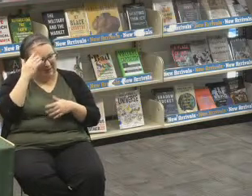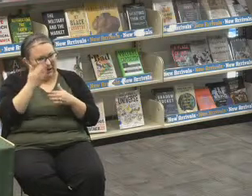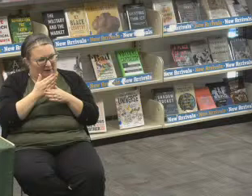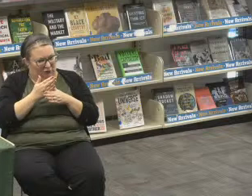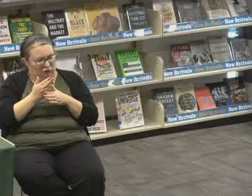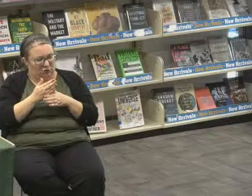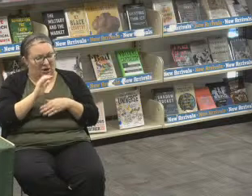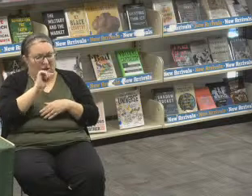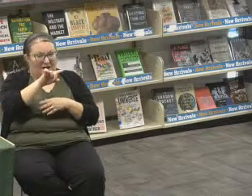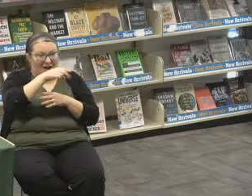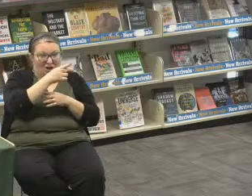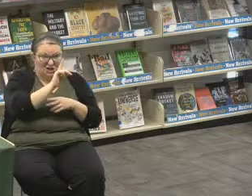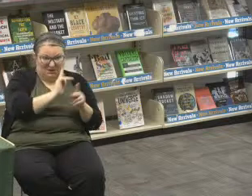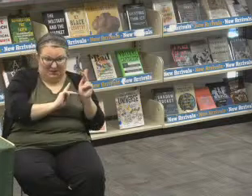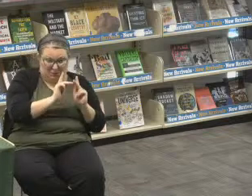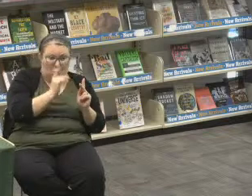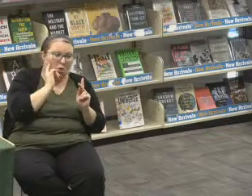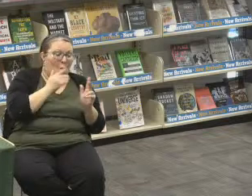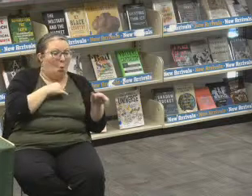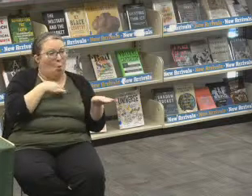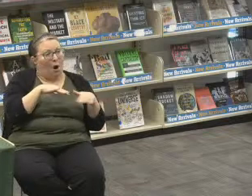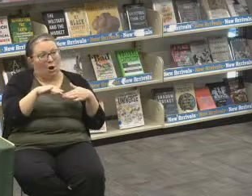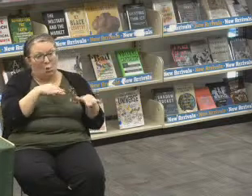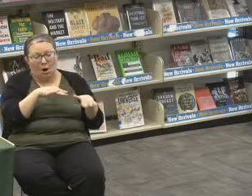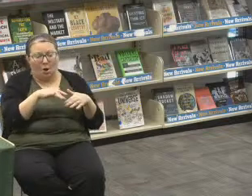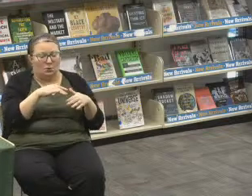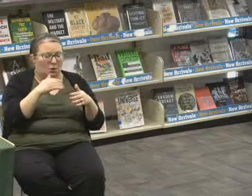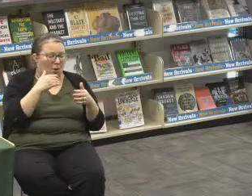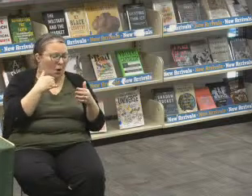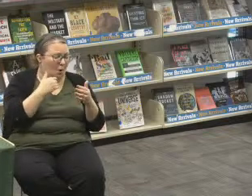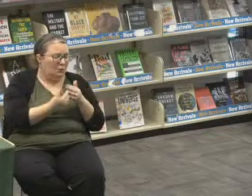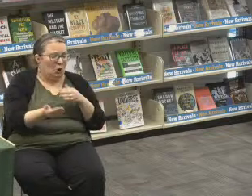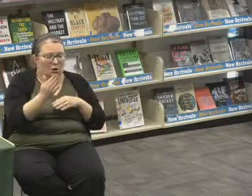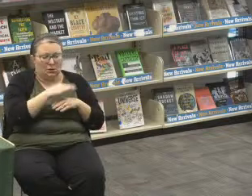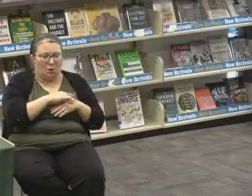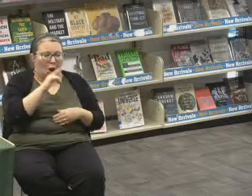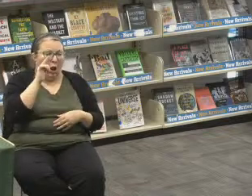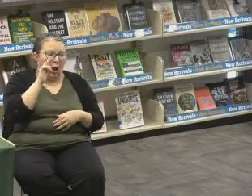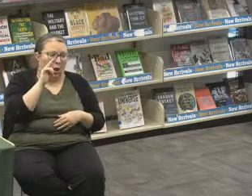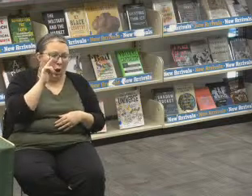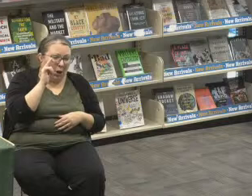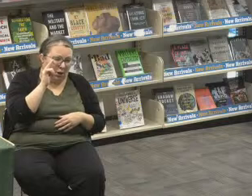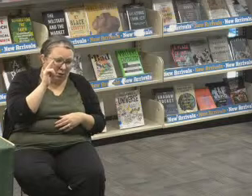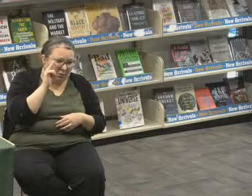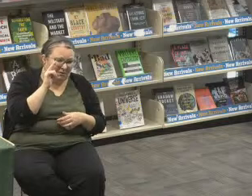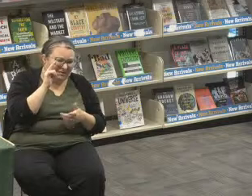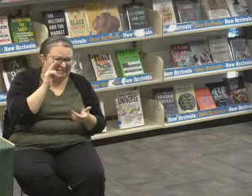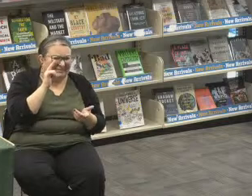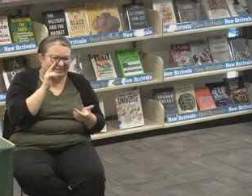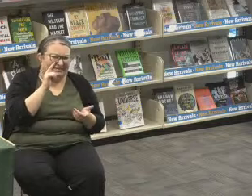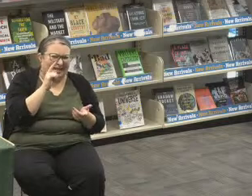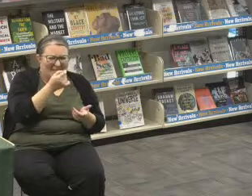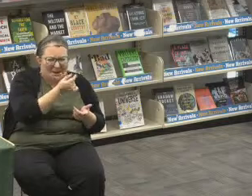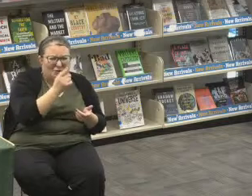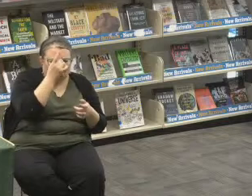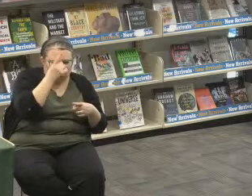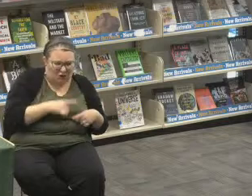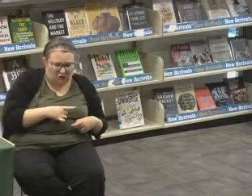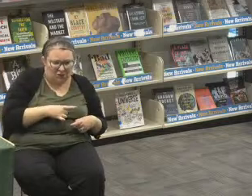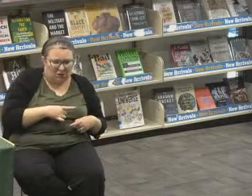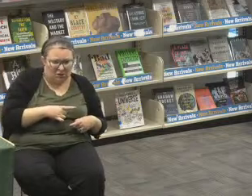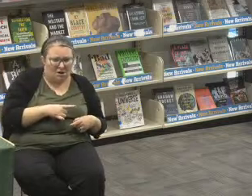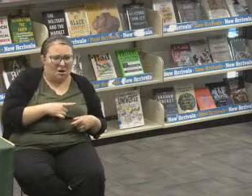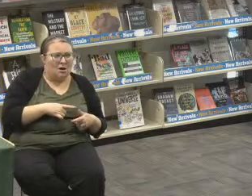with ADHD, we know they're essentially walking around almost all the day with low-key depression. The things that drive them out of that are finding